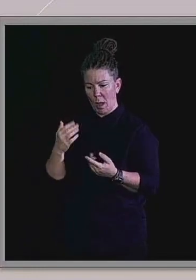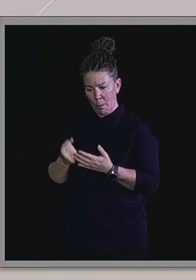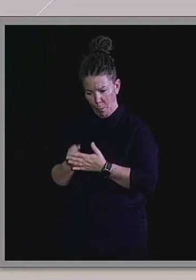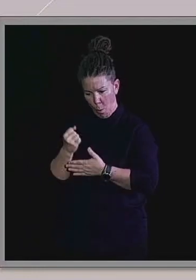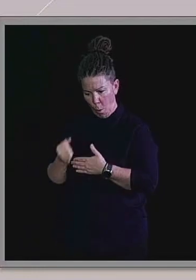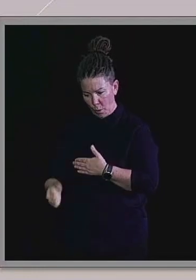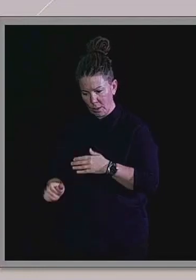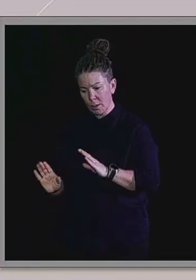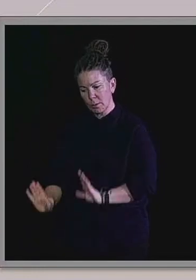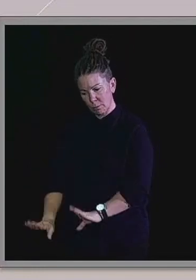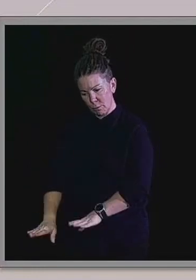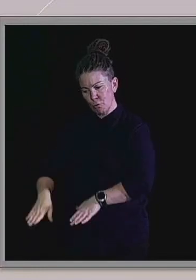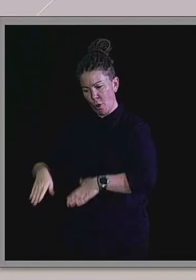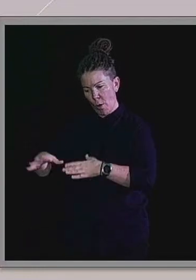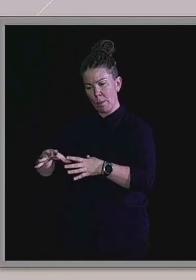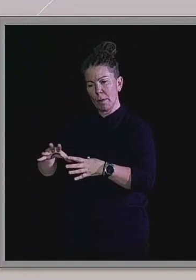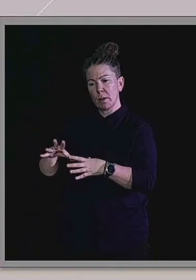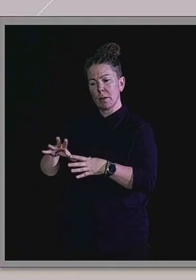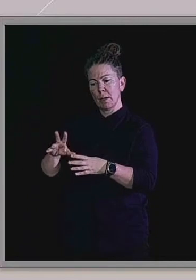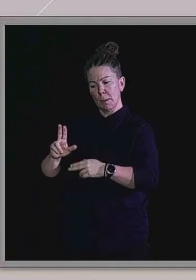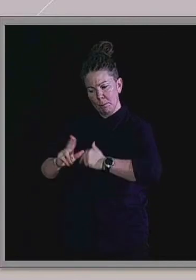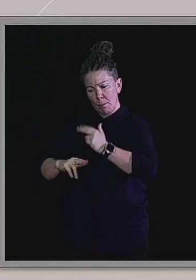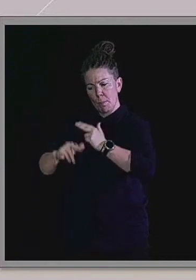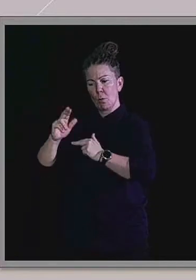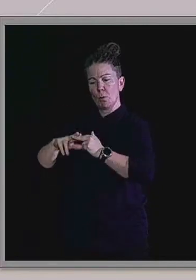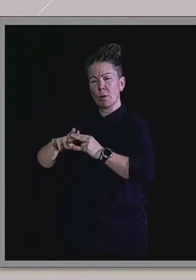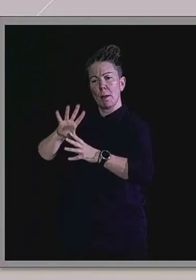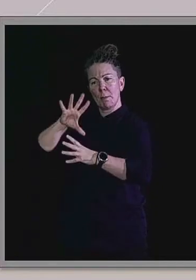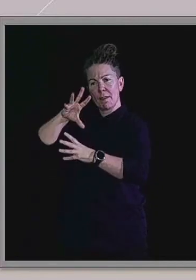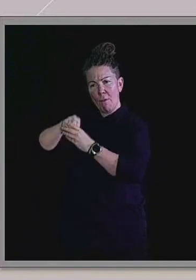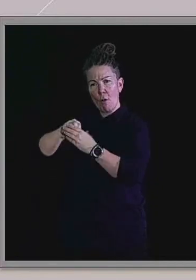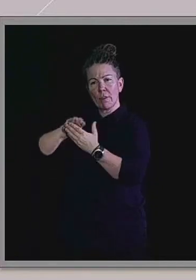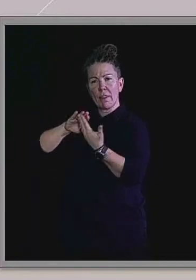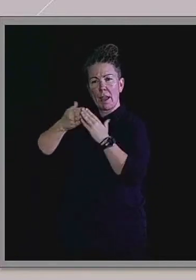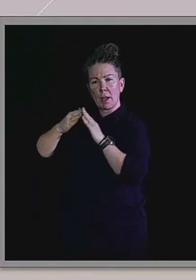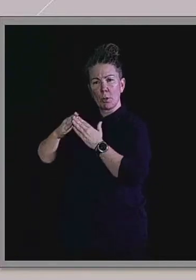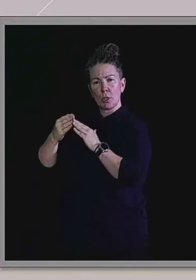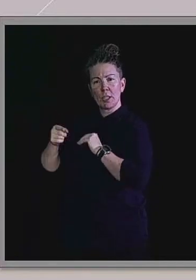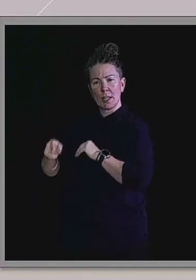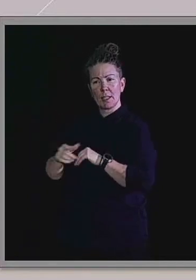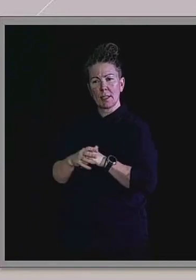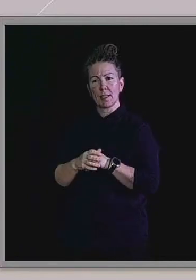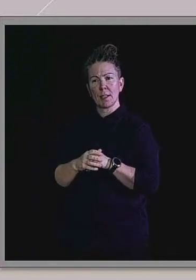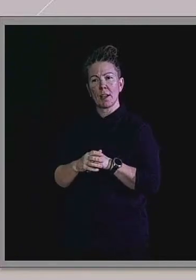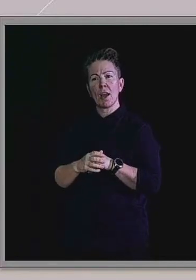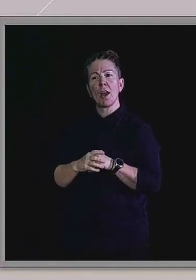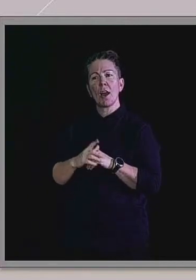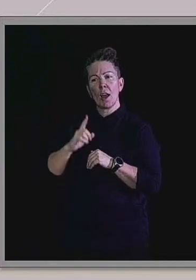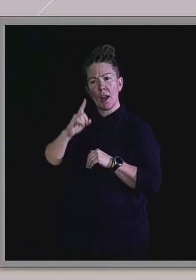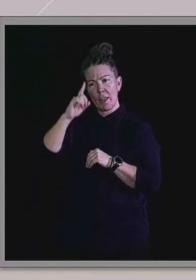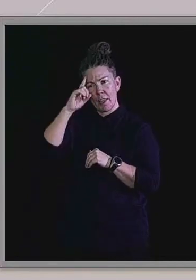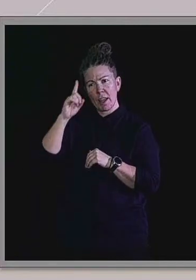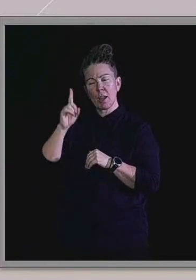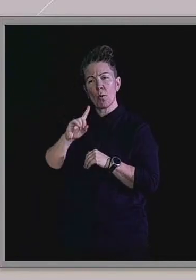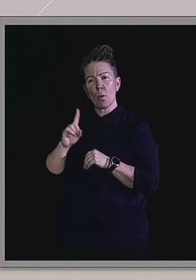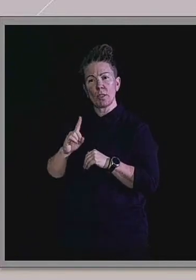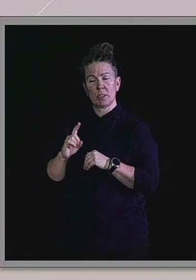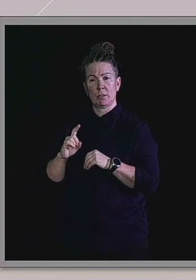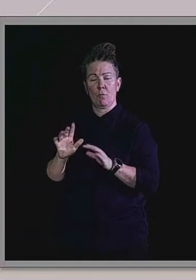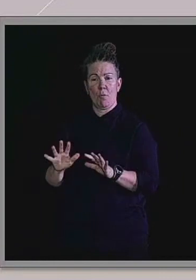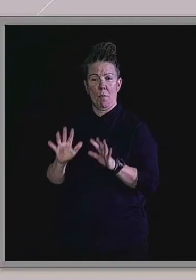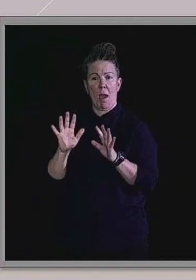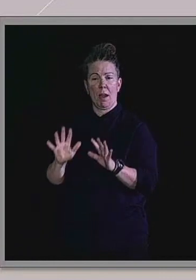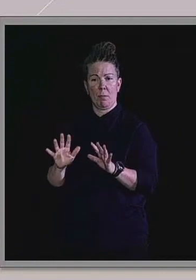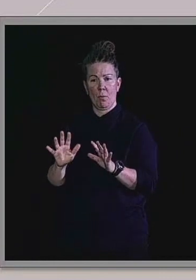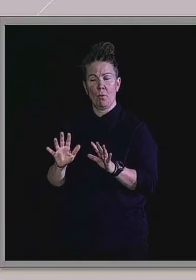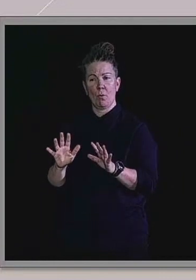right? Is to build up and participate in this community. And in that way, I think what is remarkable is like Gunalili and Julawalu